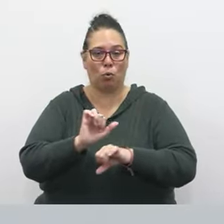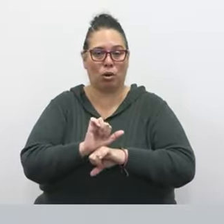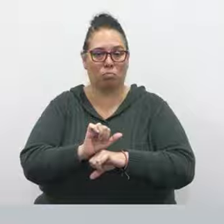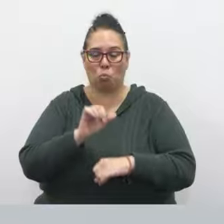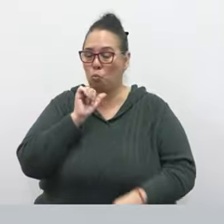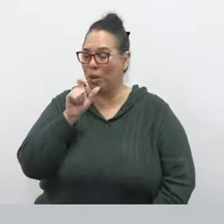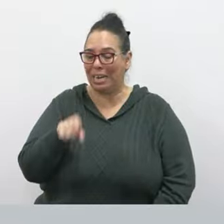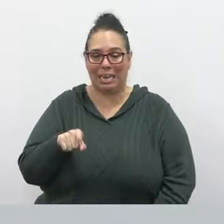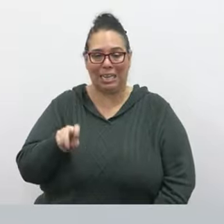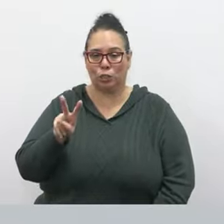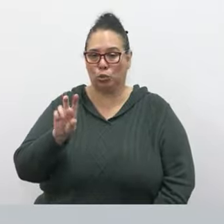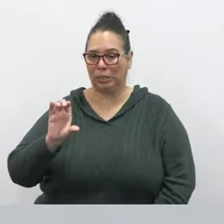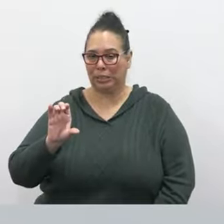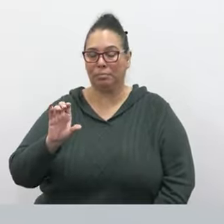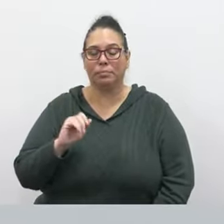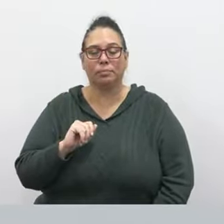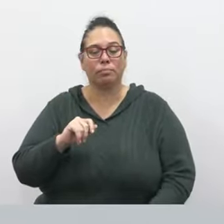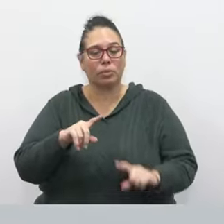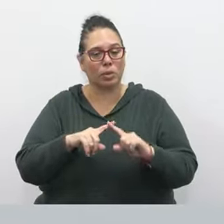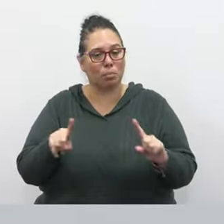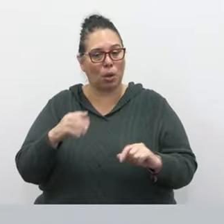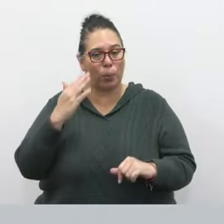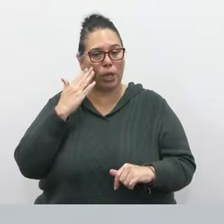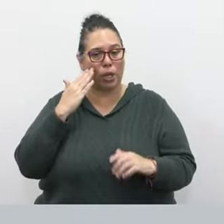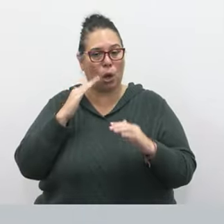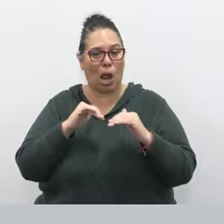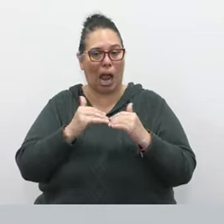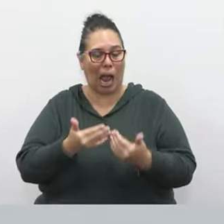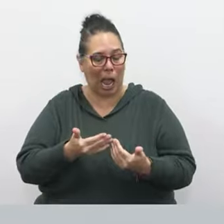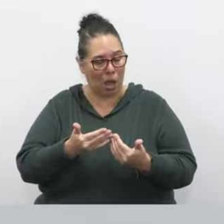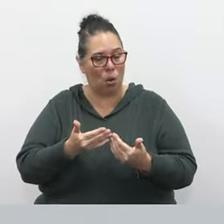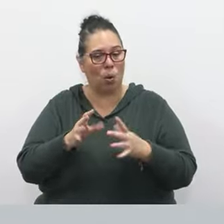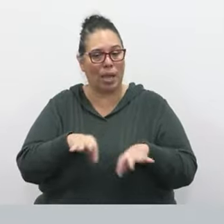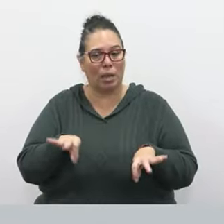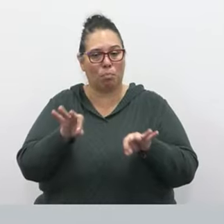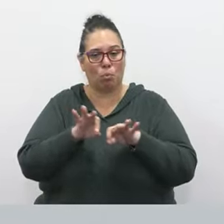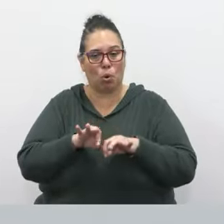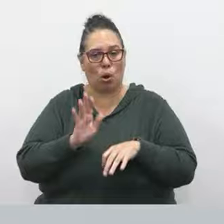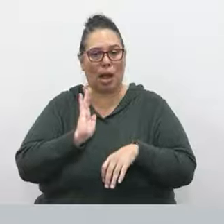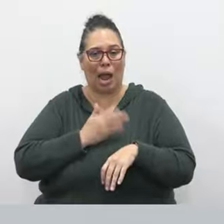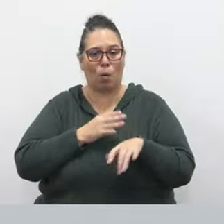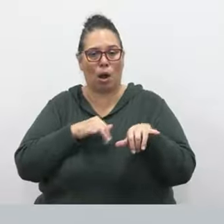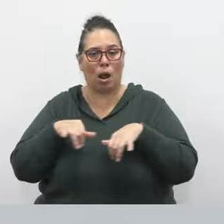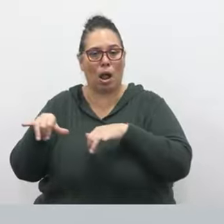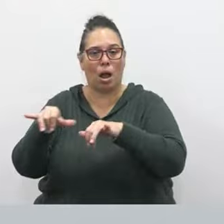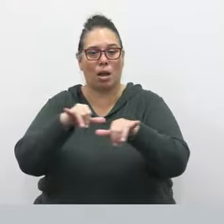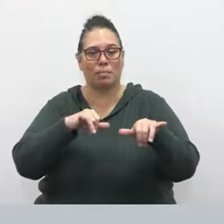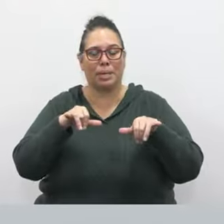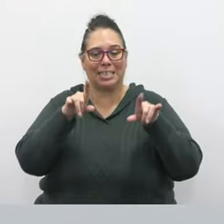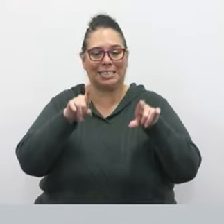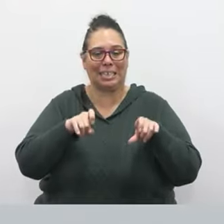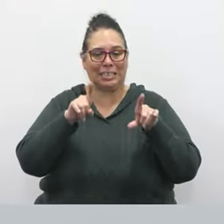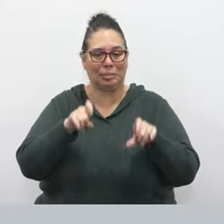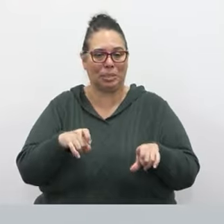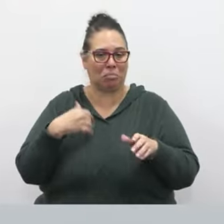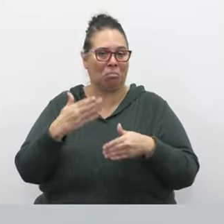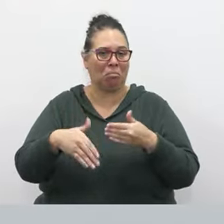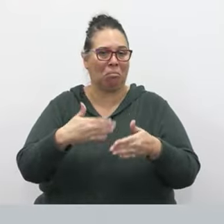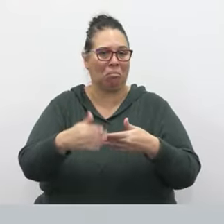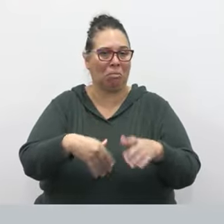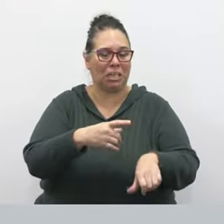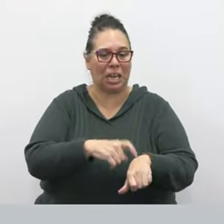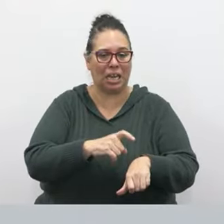this one in there to meet that. But we know how important our common assessments have been over time. They are one of the most, and you've heard Dr. Madrigal share previously,